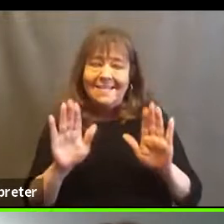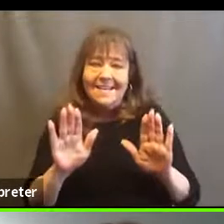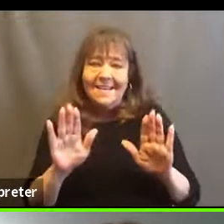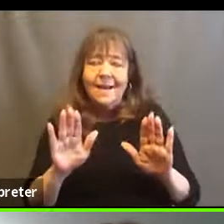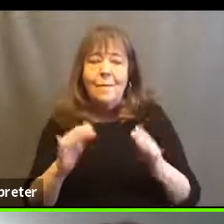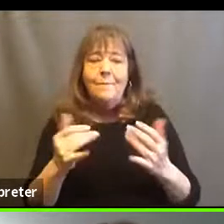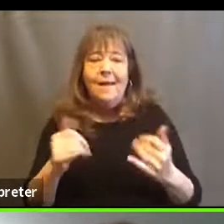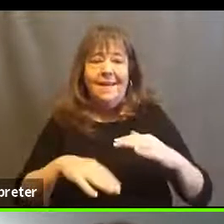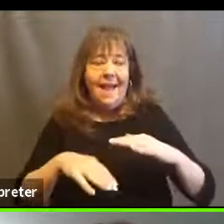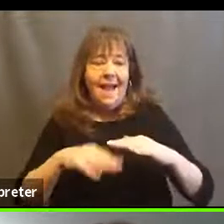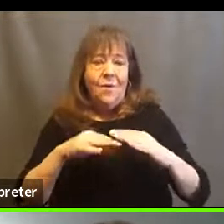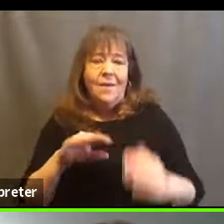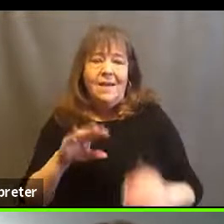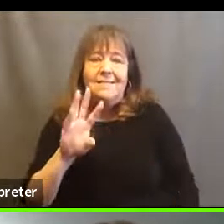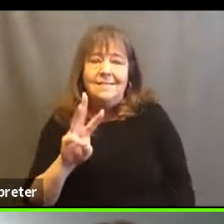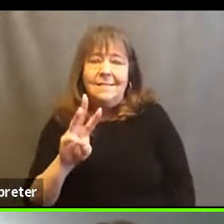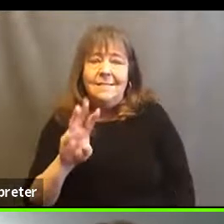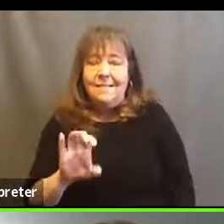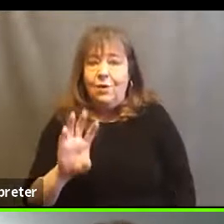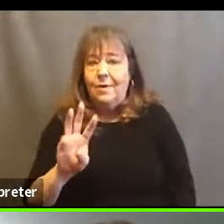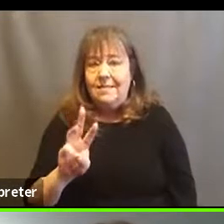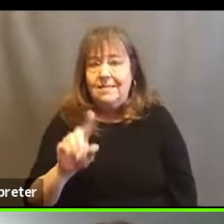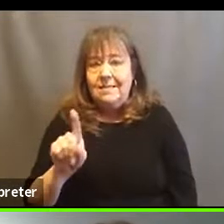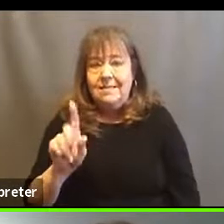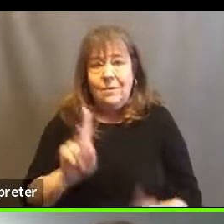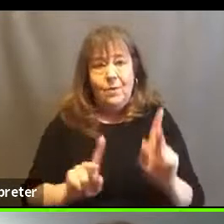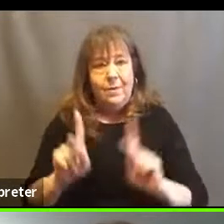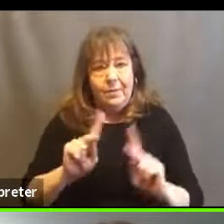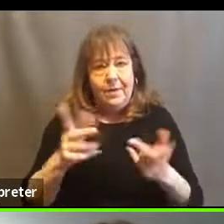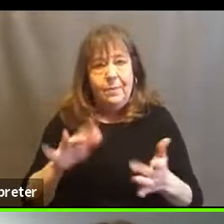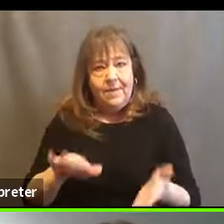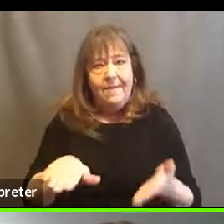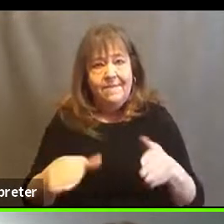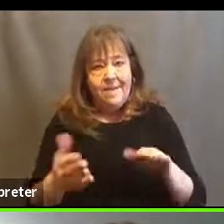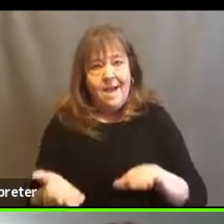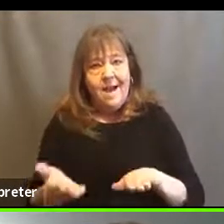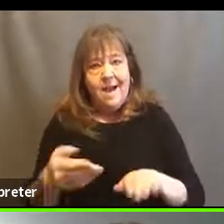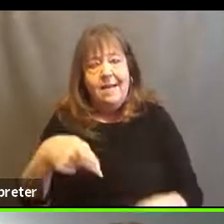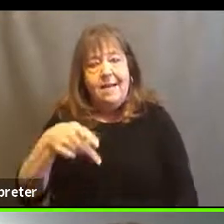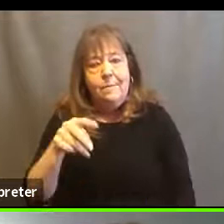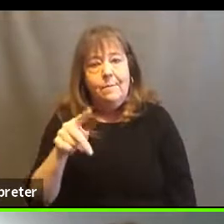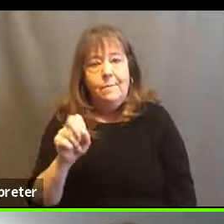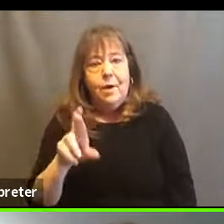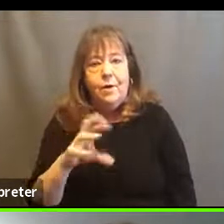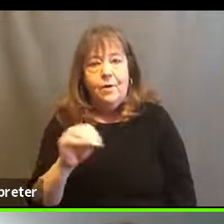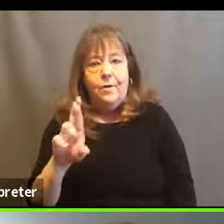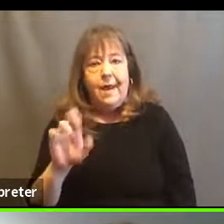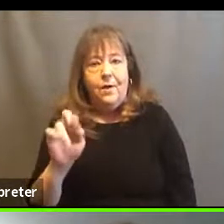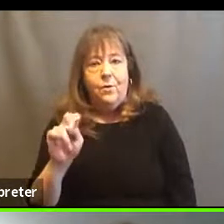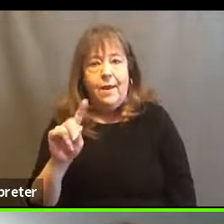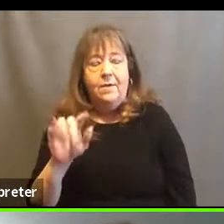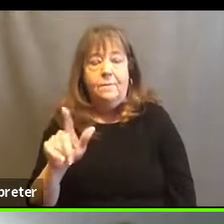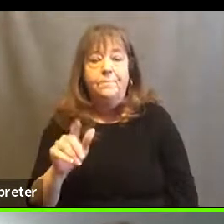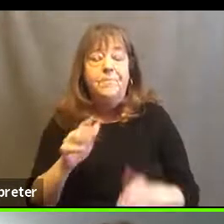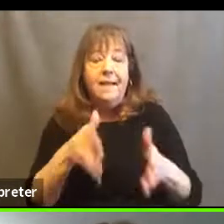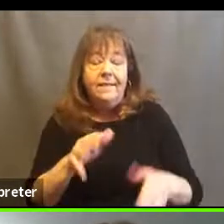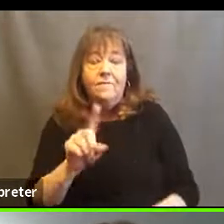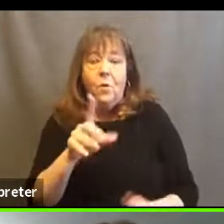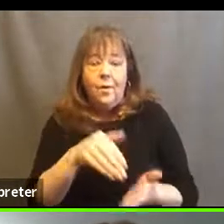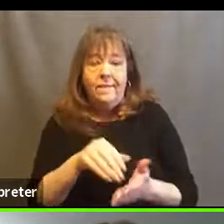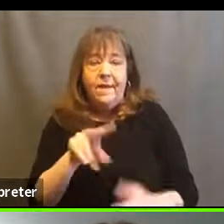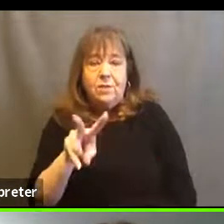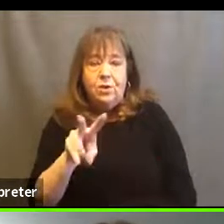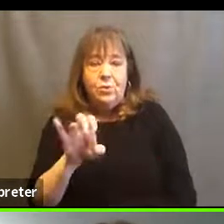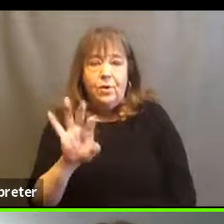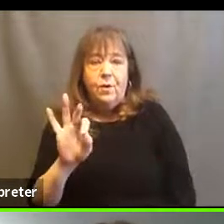up to 661 deaths here in Potter and Randall counties. That leaves us with